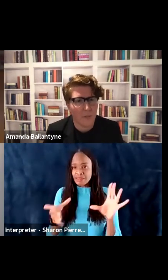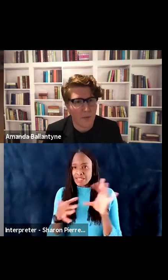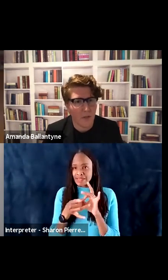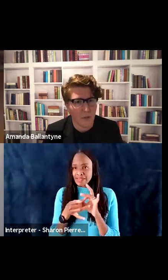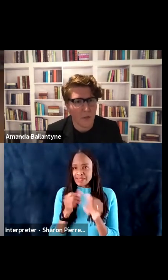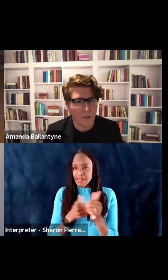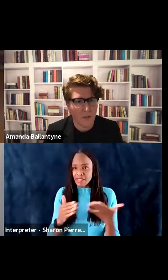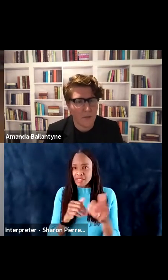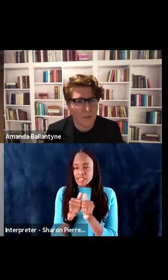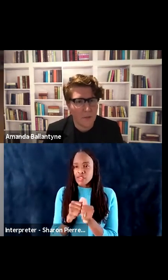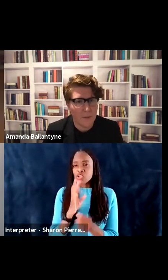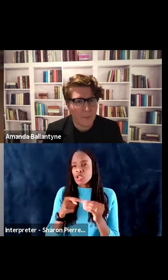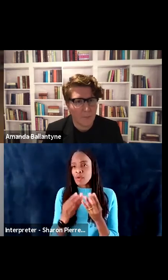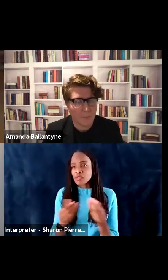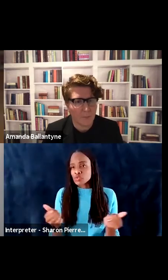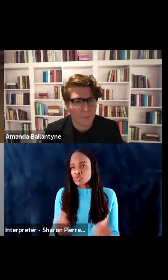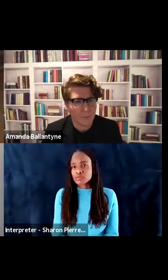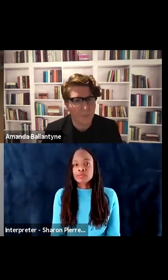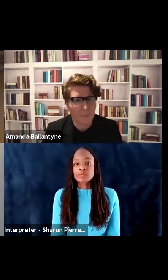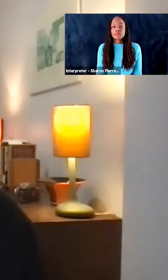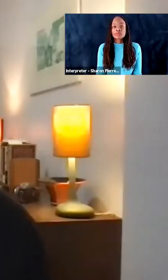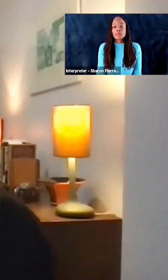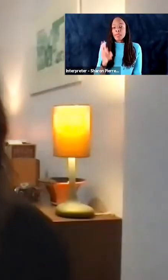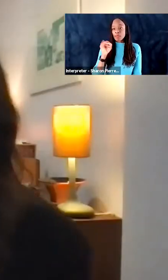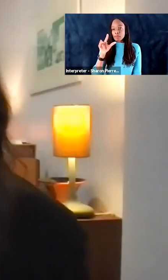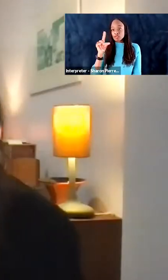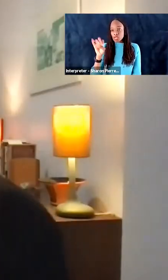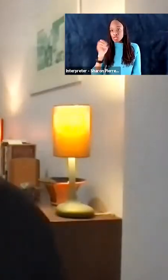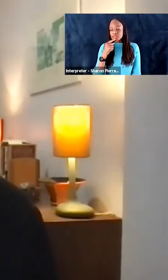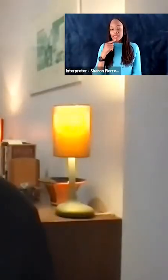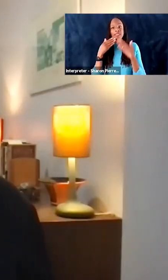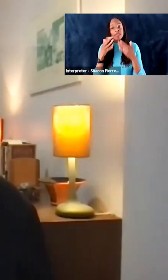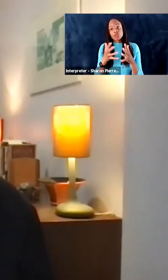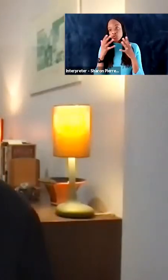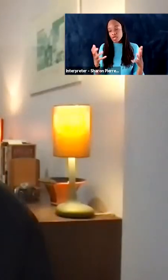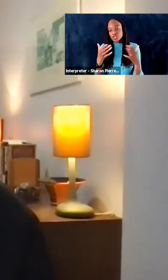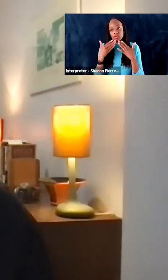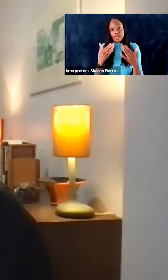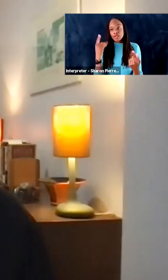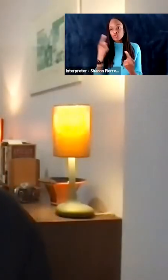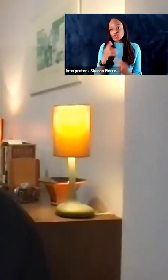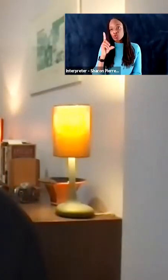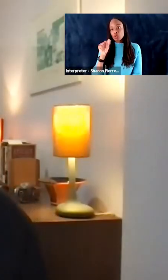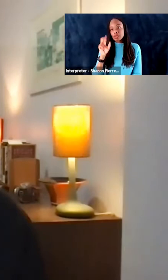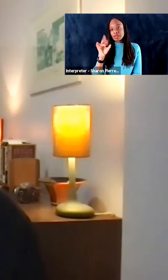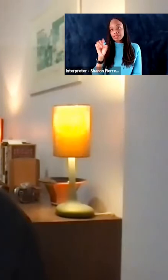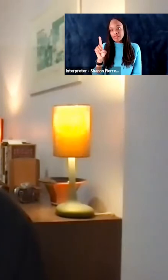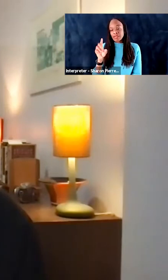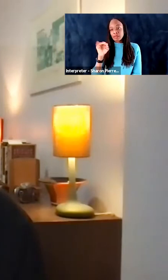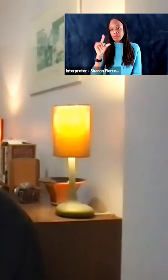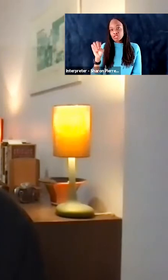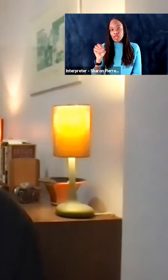us a little bit about solutions. Yeah, thank you so much. And thank you to David, Michelle, and